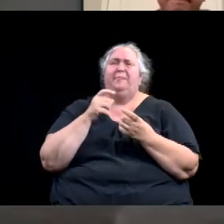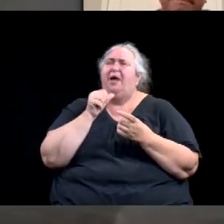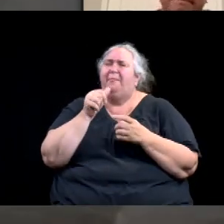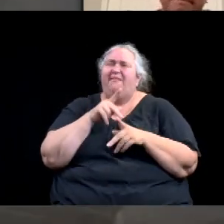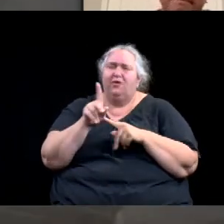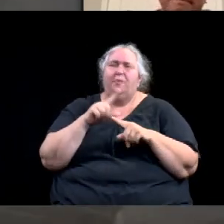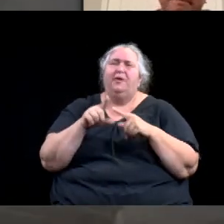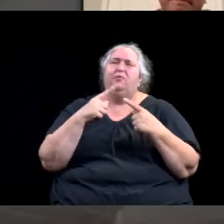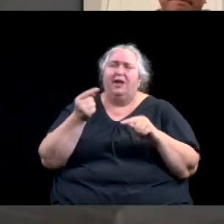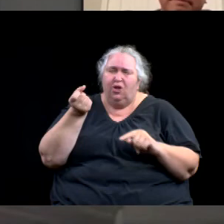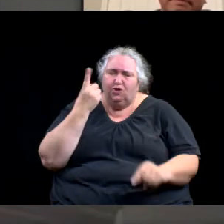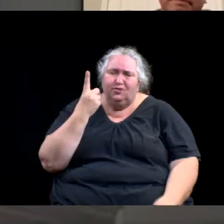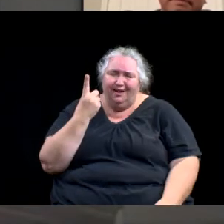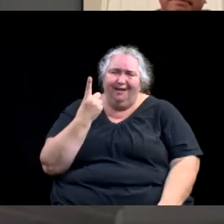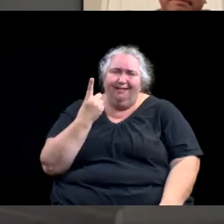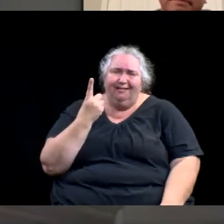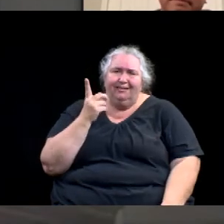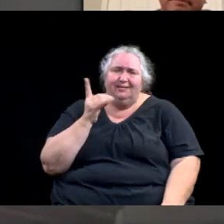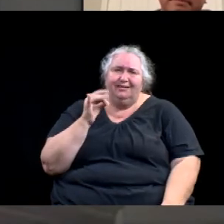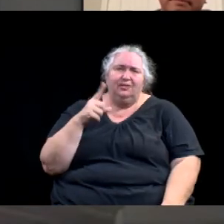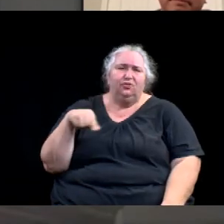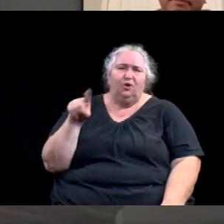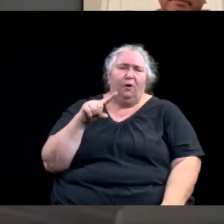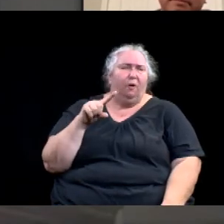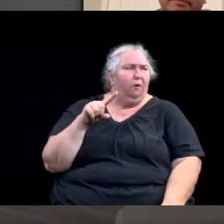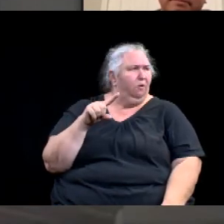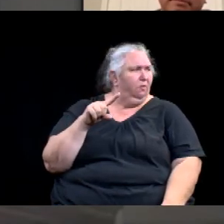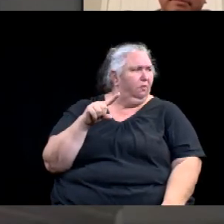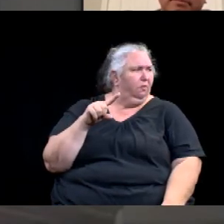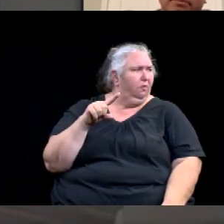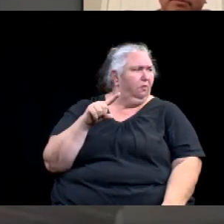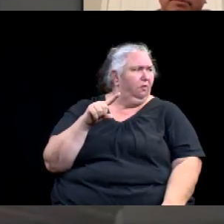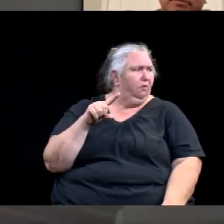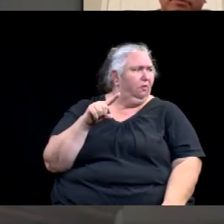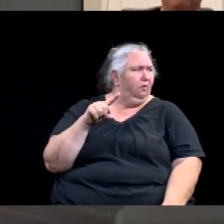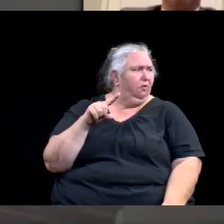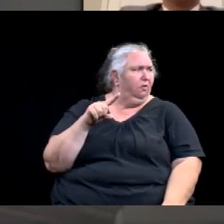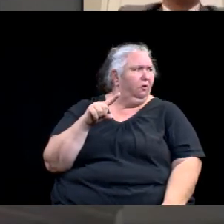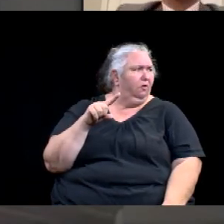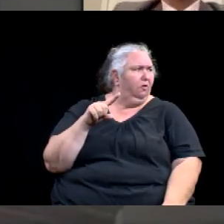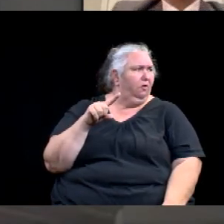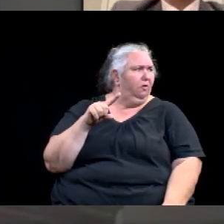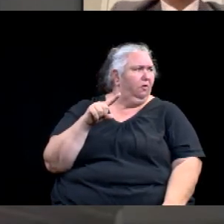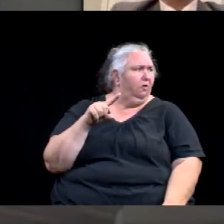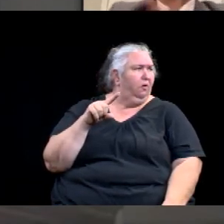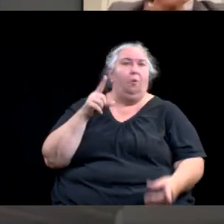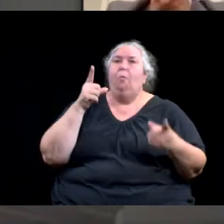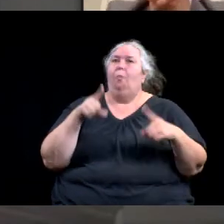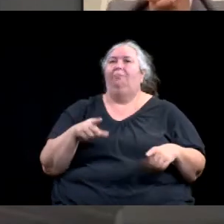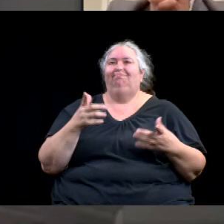Mr. Herring, I don't want to cut you off because we want to give you. We all do investigate.